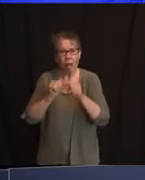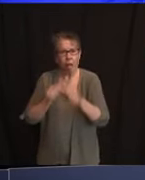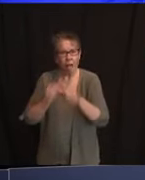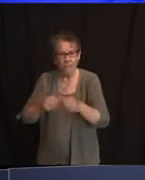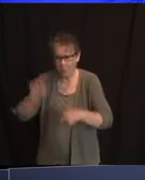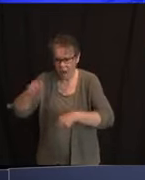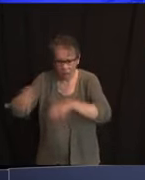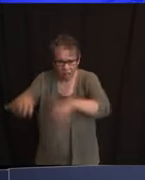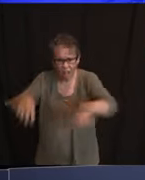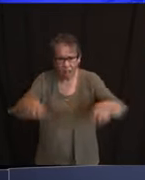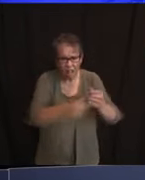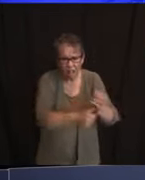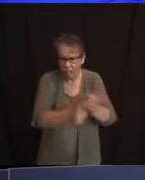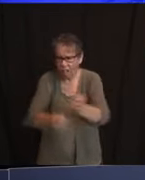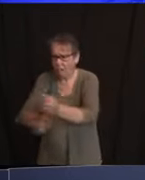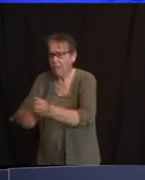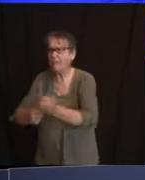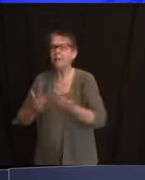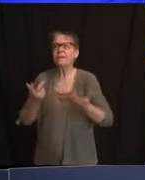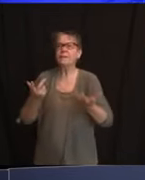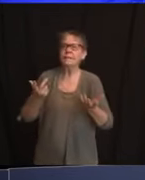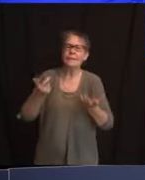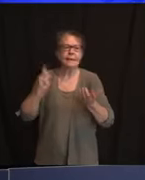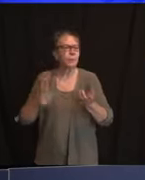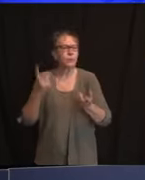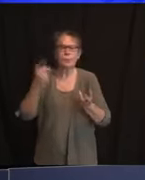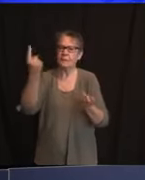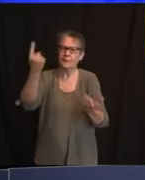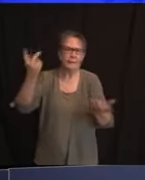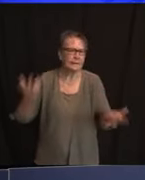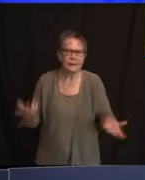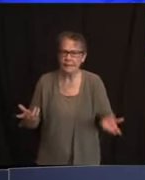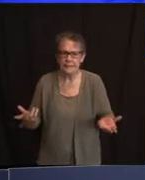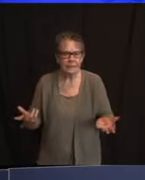that that type of behavior not go on.